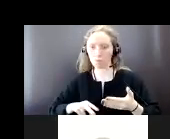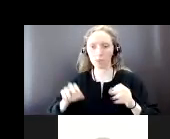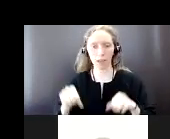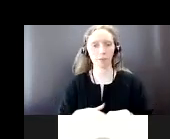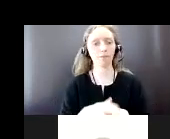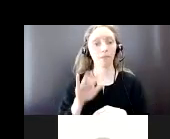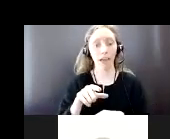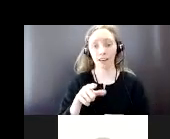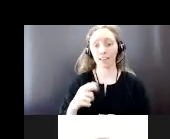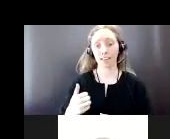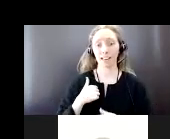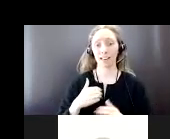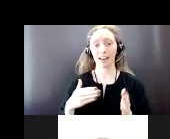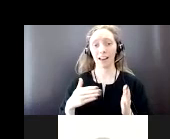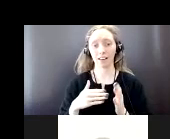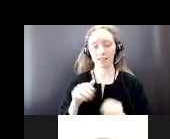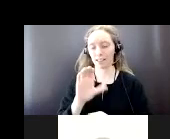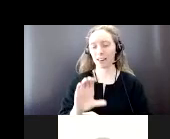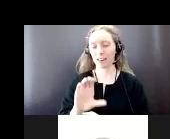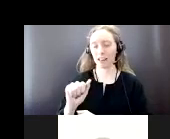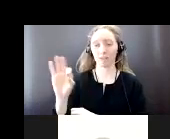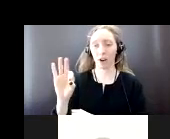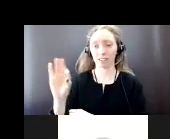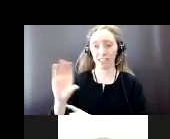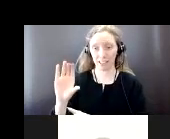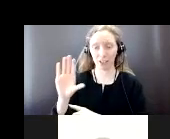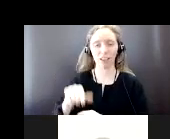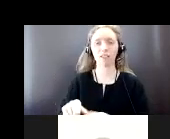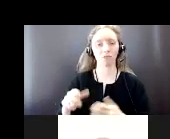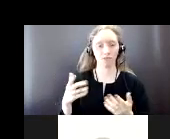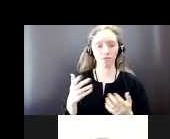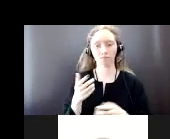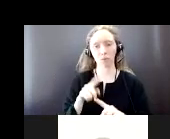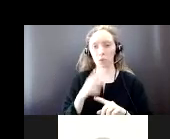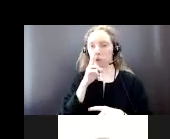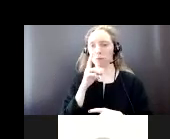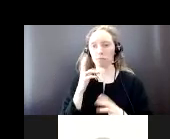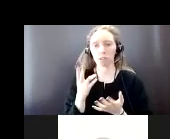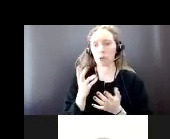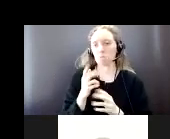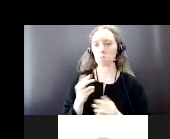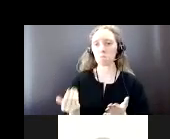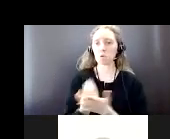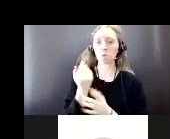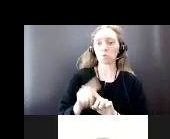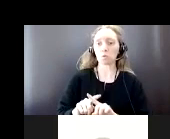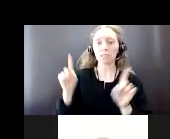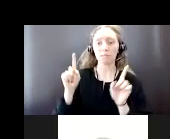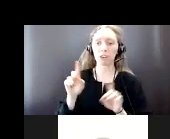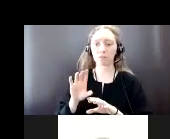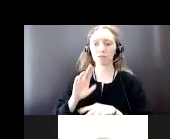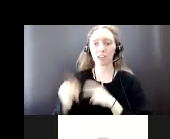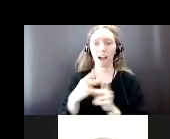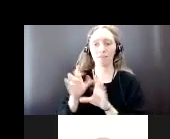a little unique from anything else, where we have this unit of volunteers and they reach out directly to our seniors.